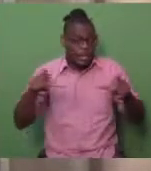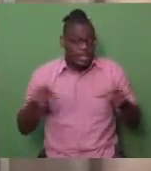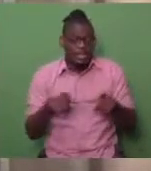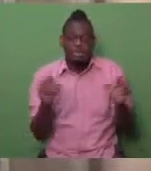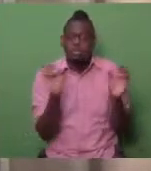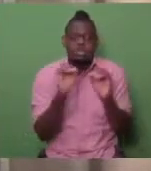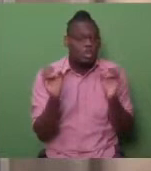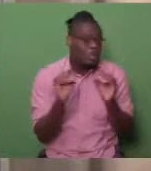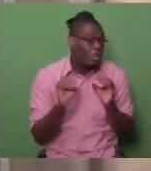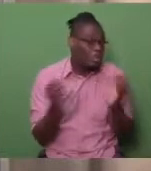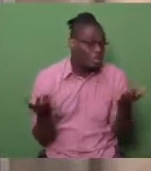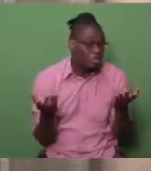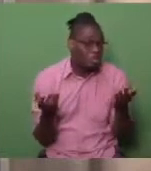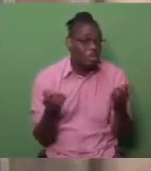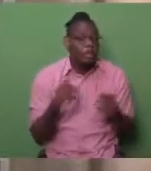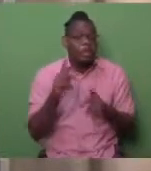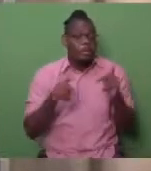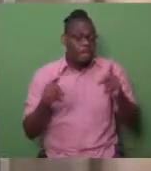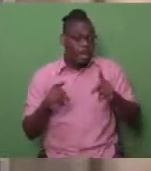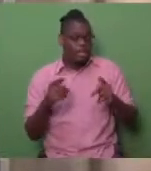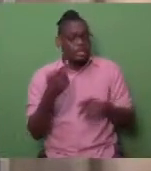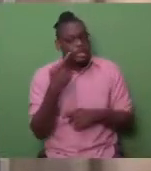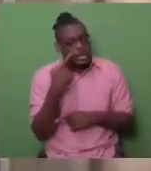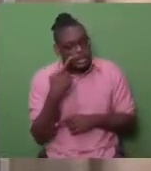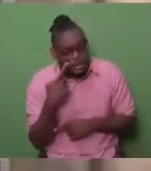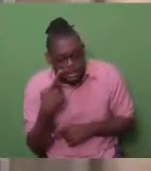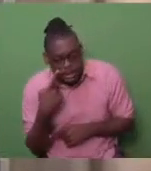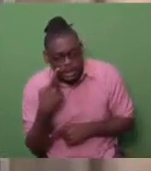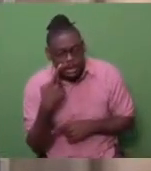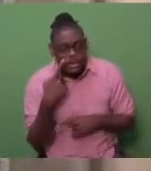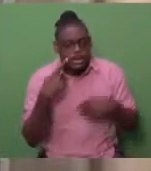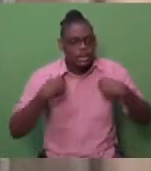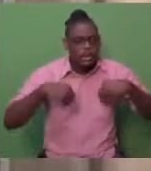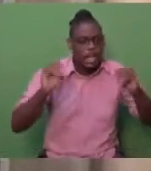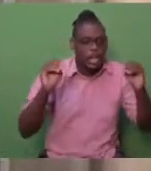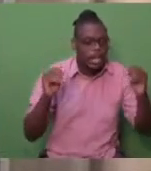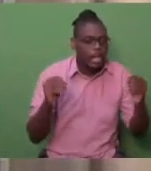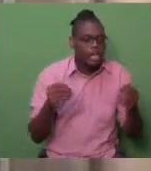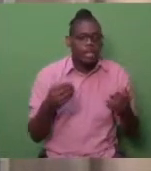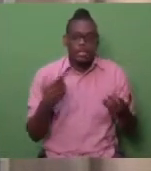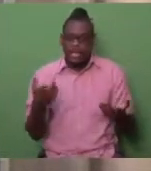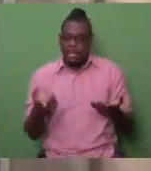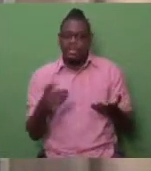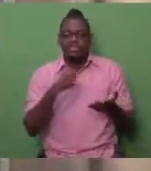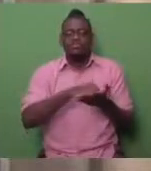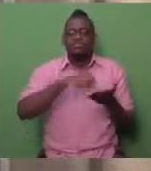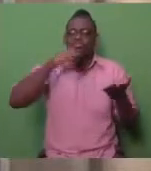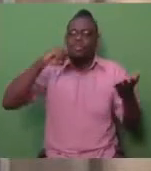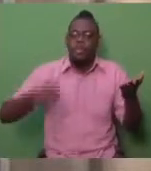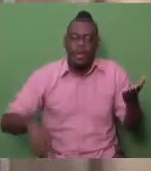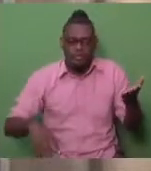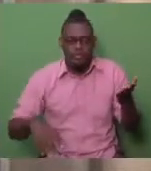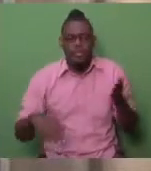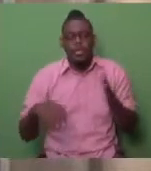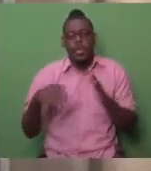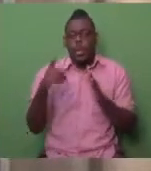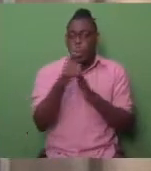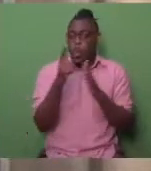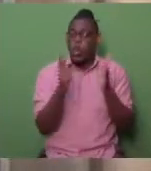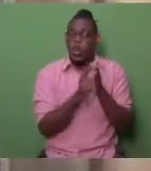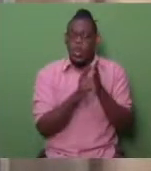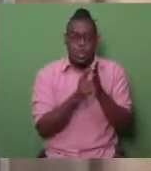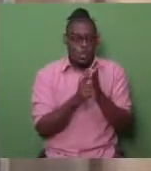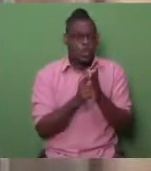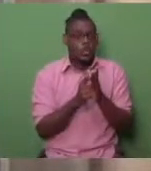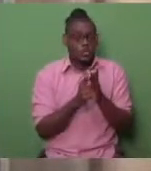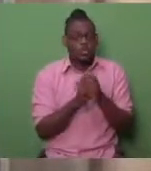They gifted $1 billion state assets to friends and family and financiers. I'm asking. Some of the